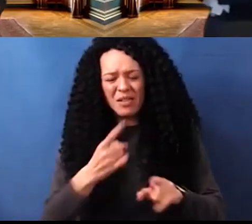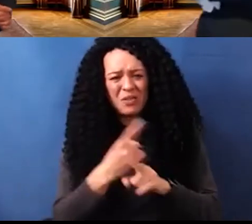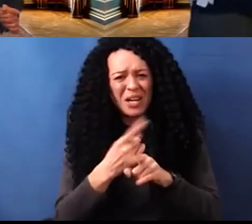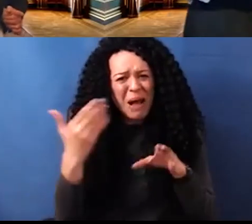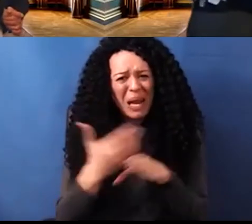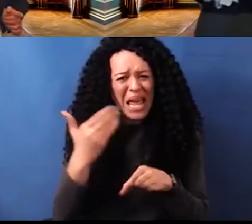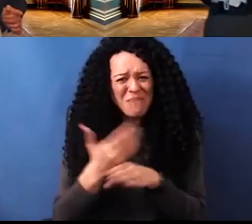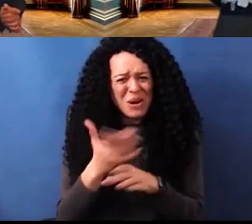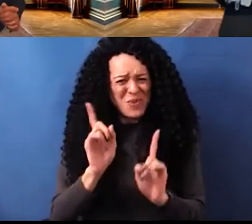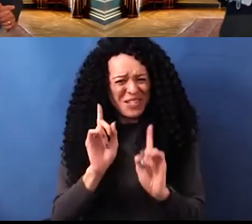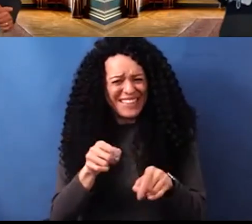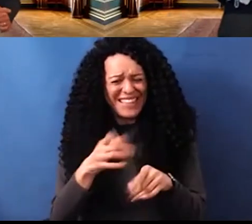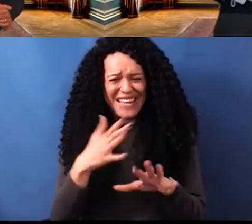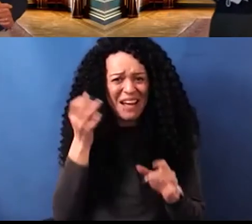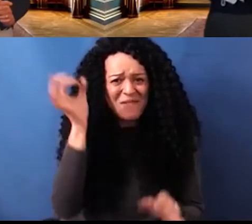that?